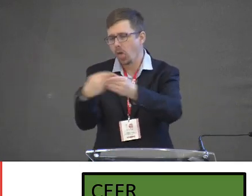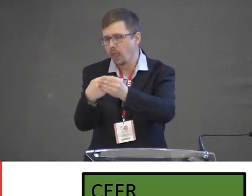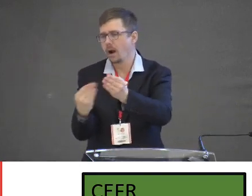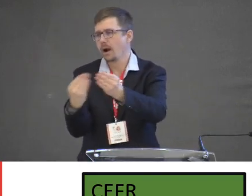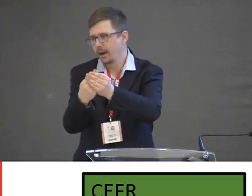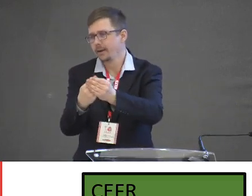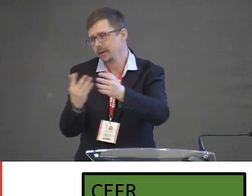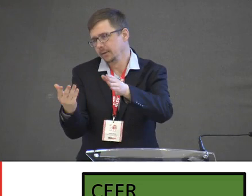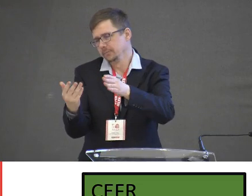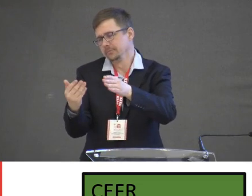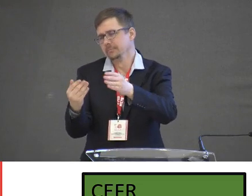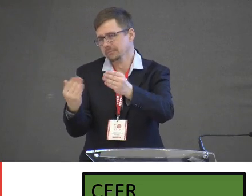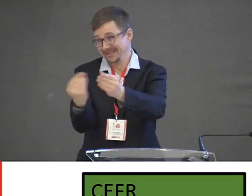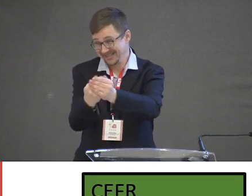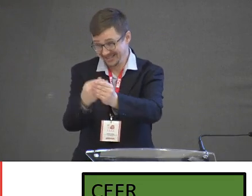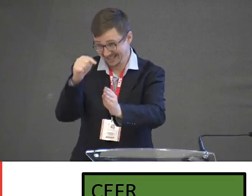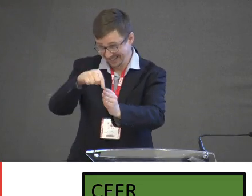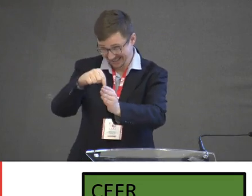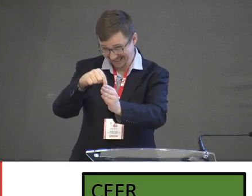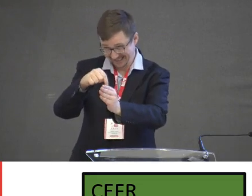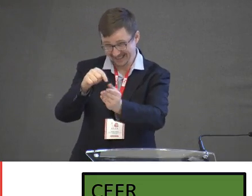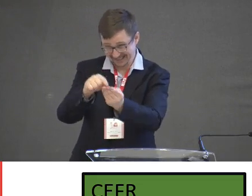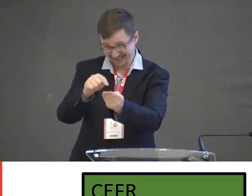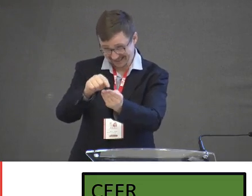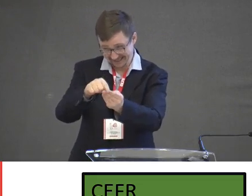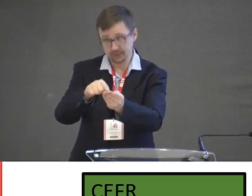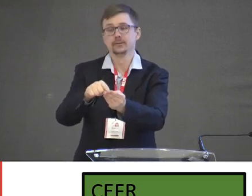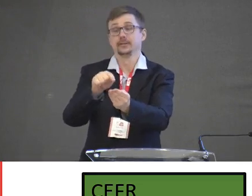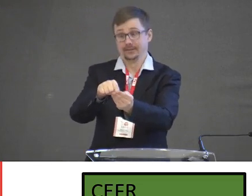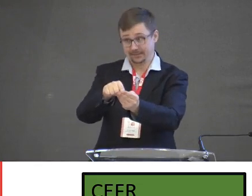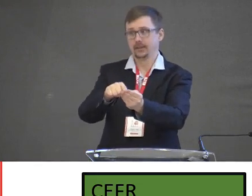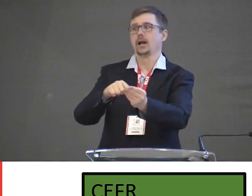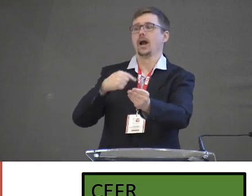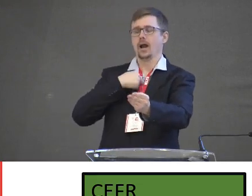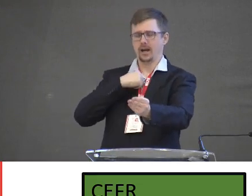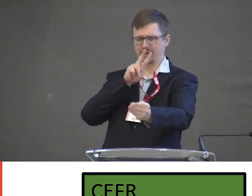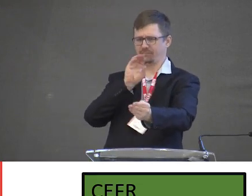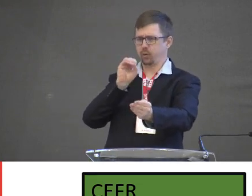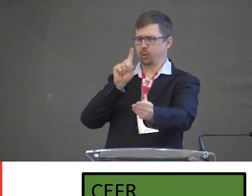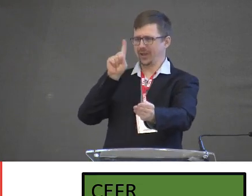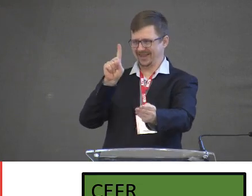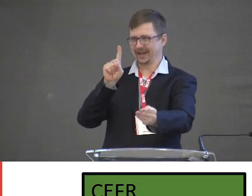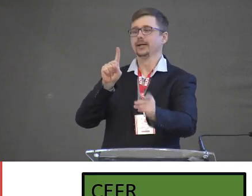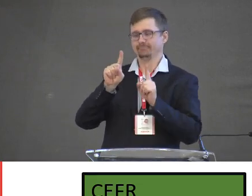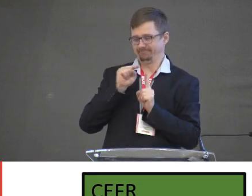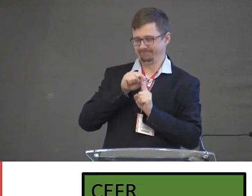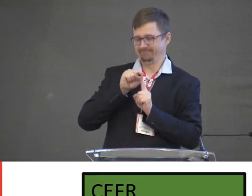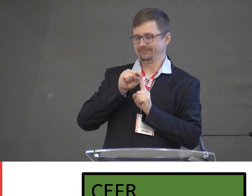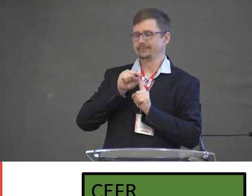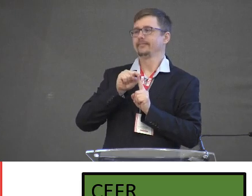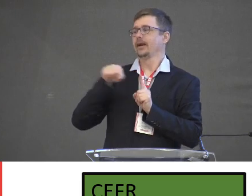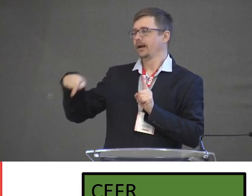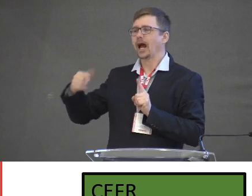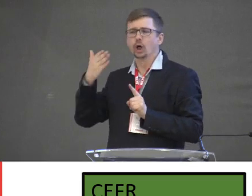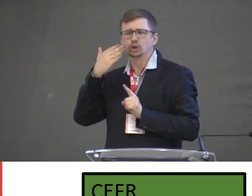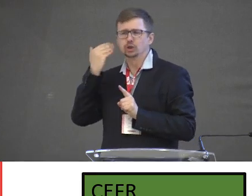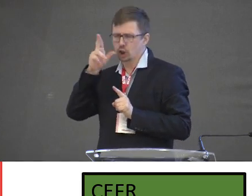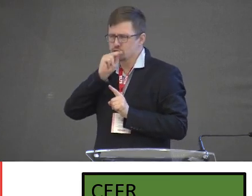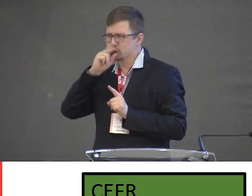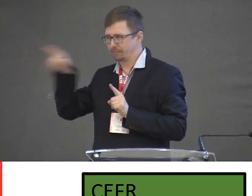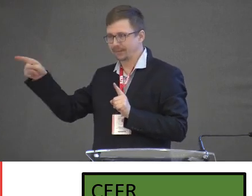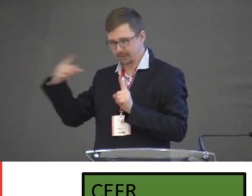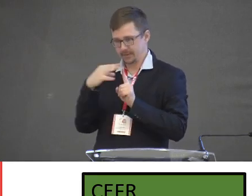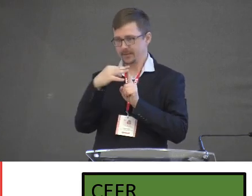and has been updated in 2018 and 2020. We have been